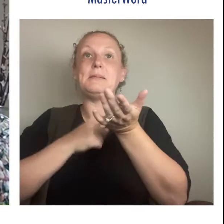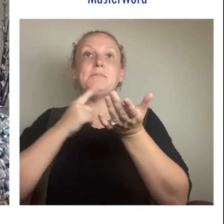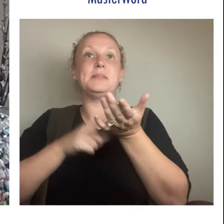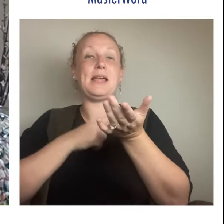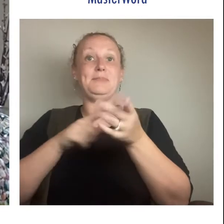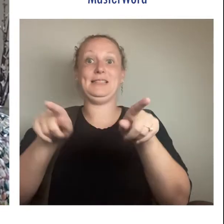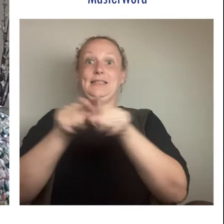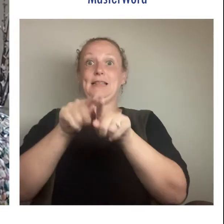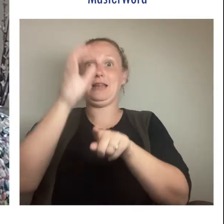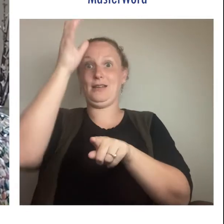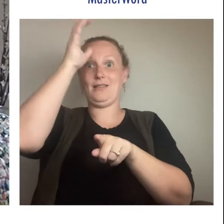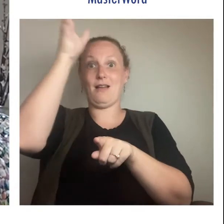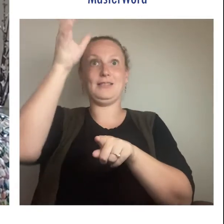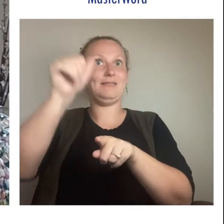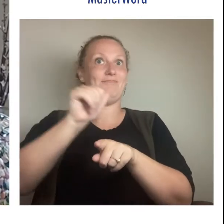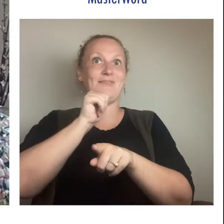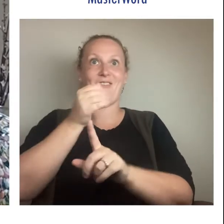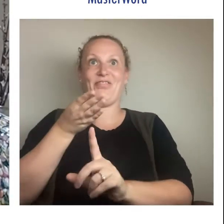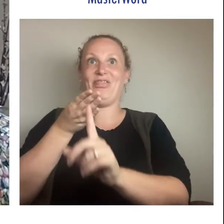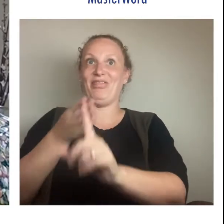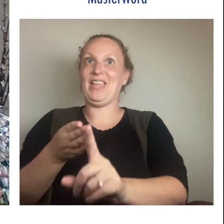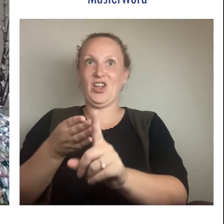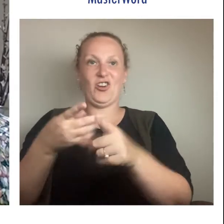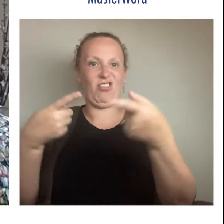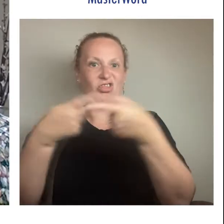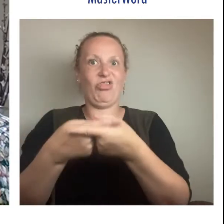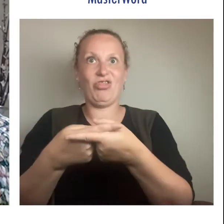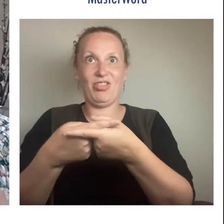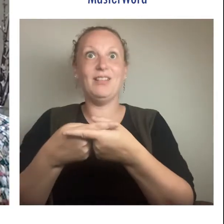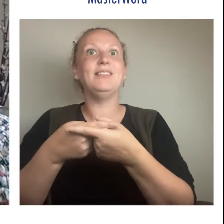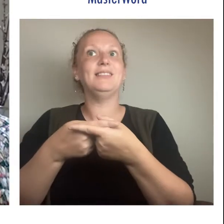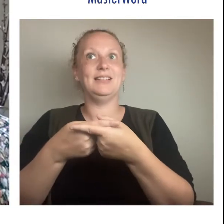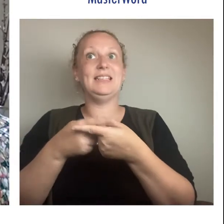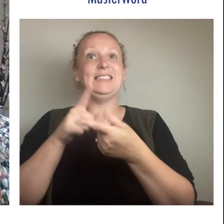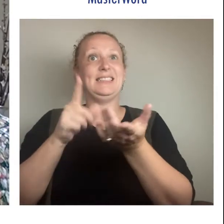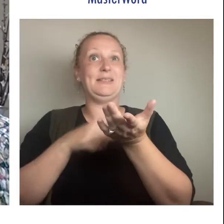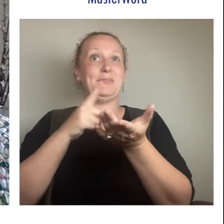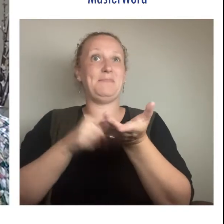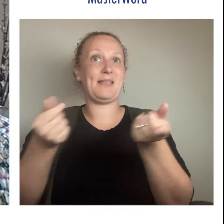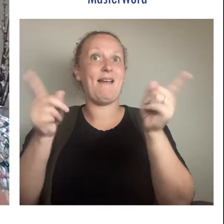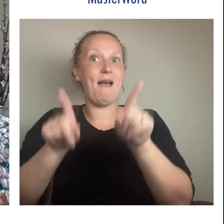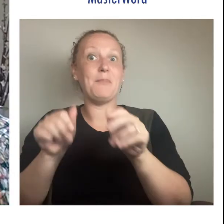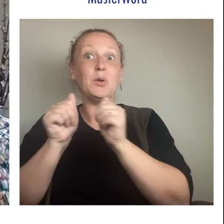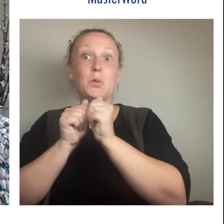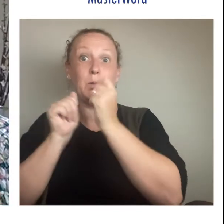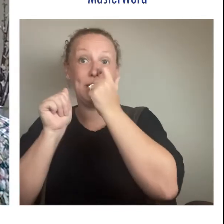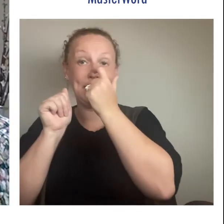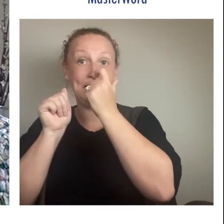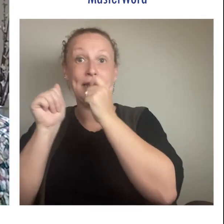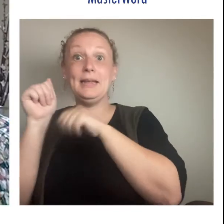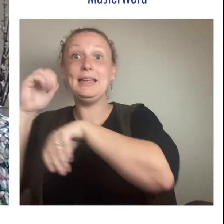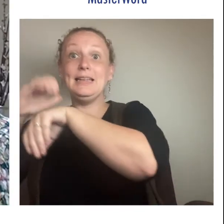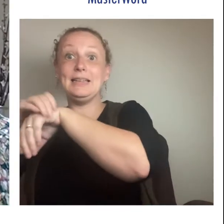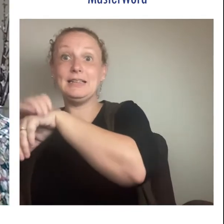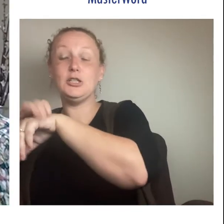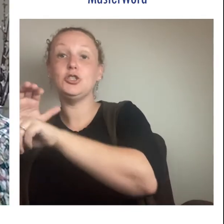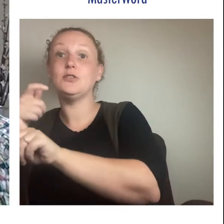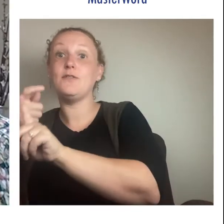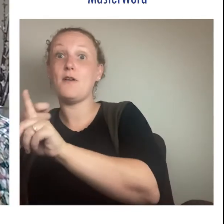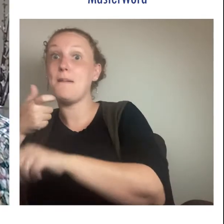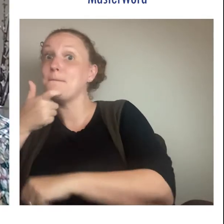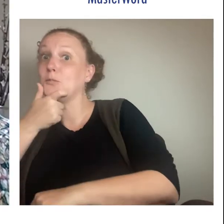situation between UK English, British English, and American English, in all kinds of